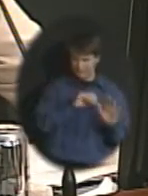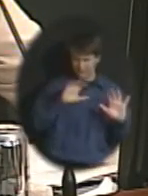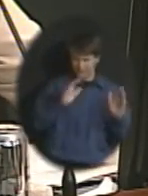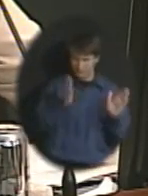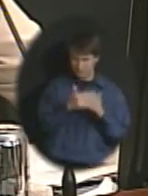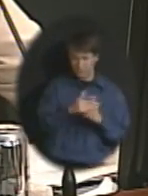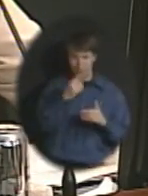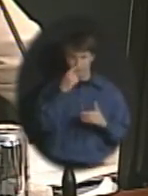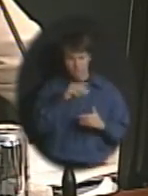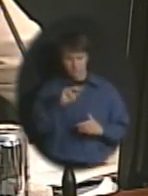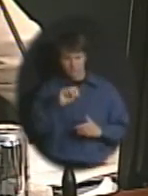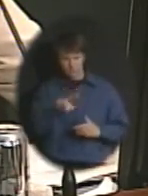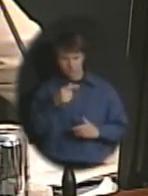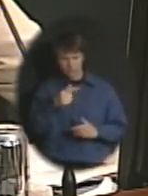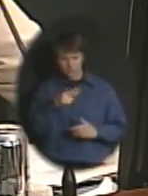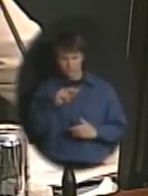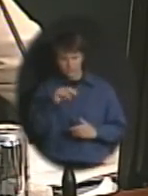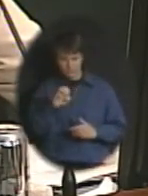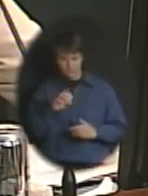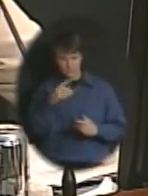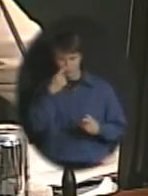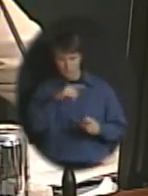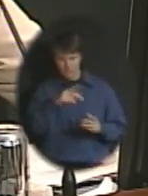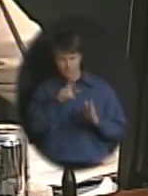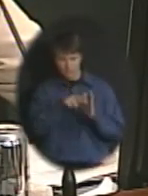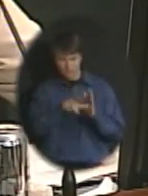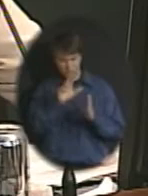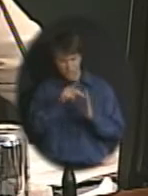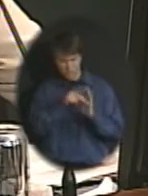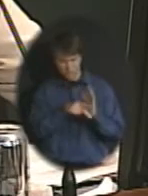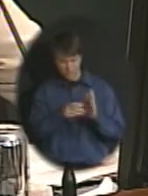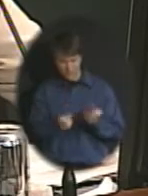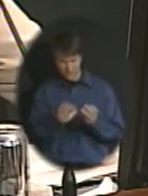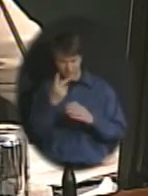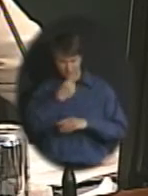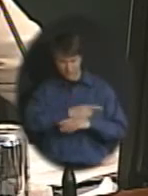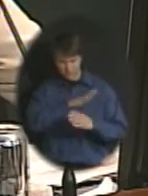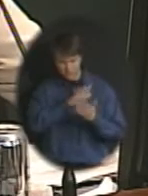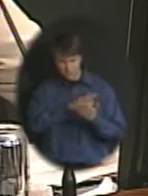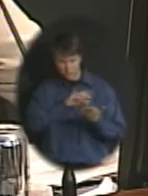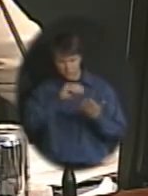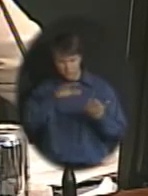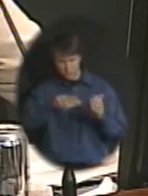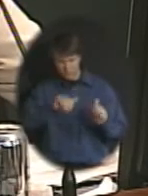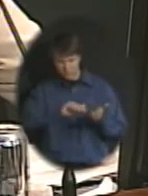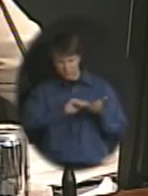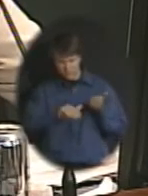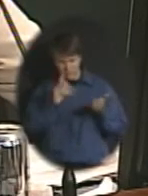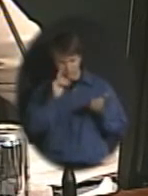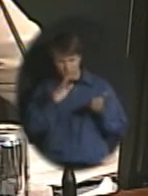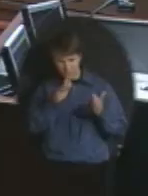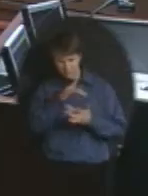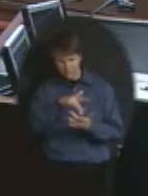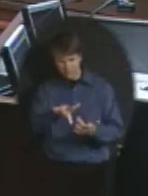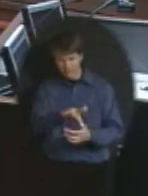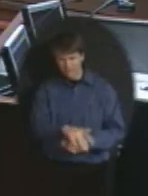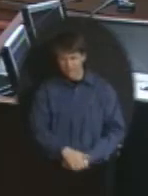Green, could you review for us what the policy is as far as how many days of school a student can be excused for field trips?